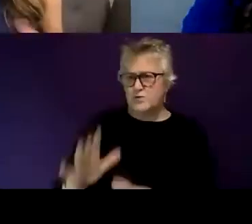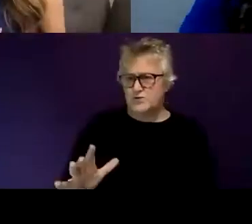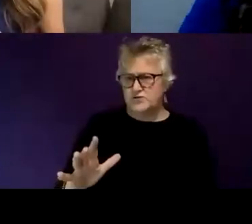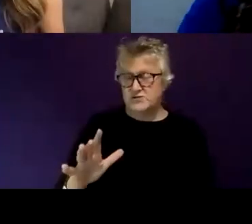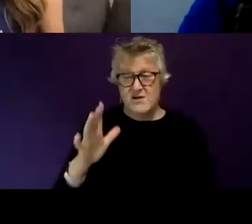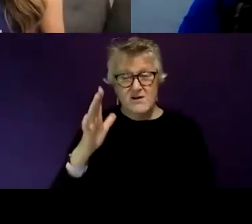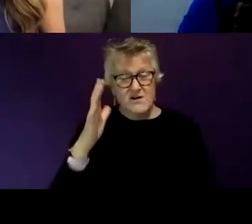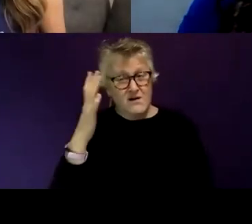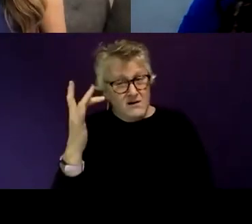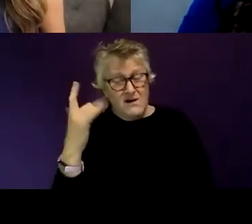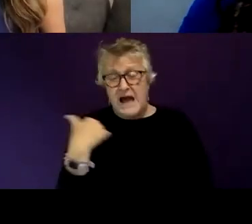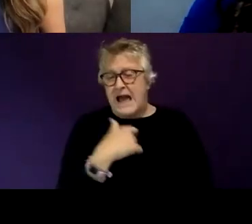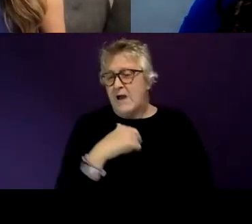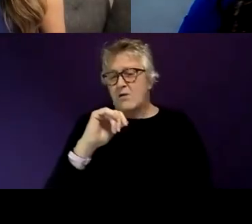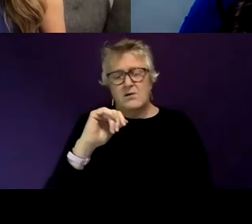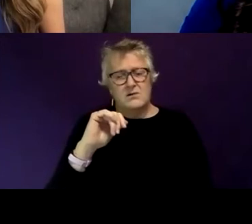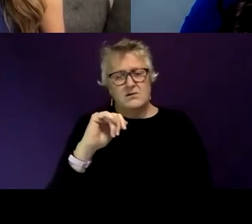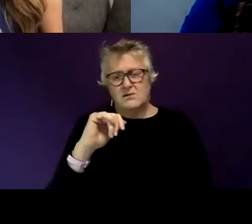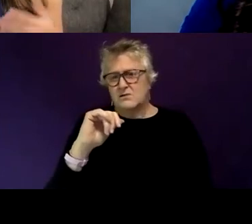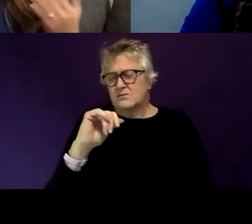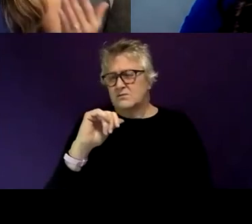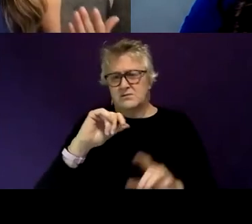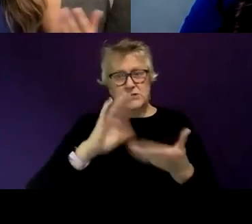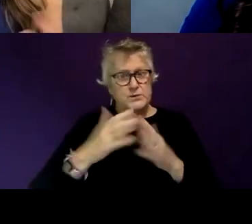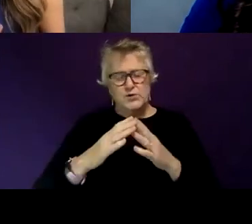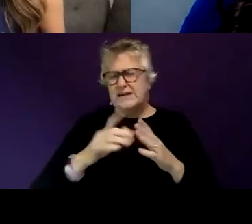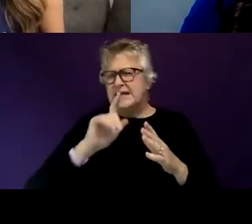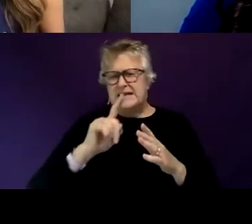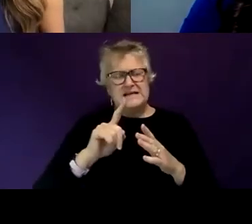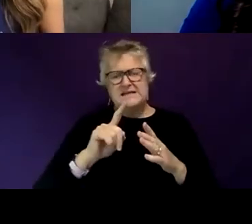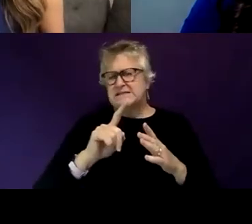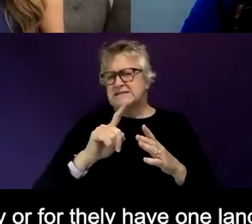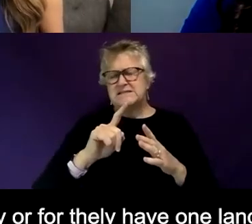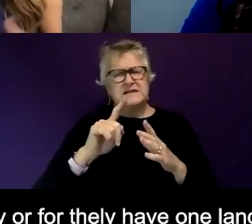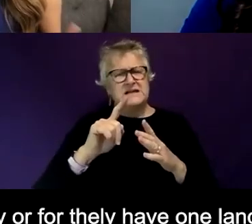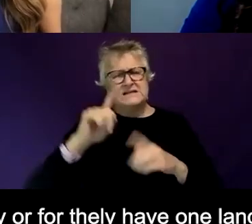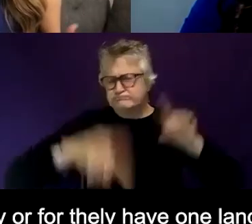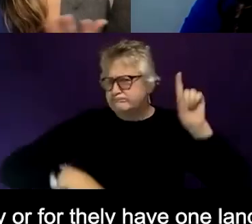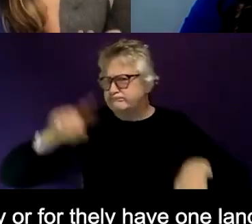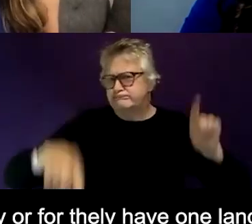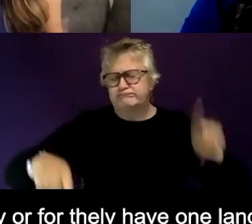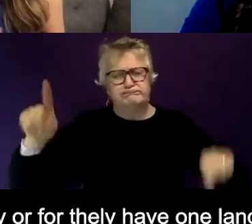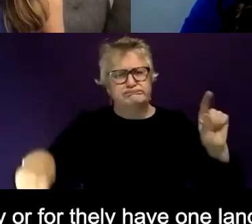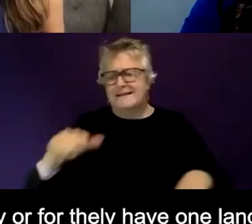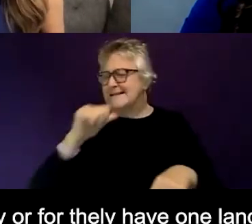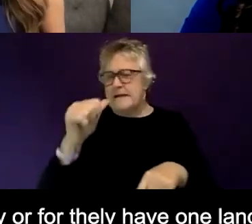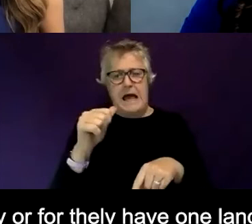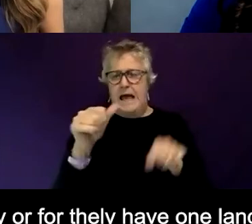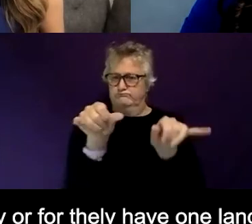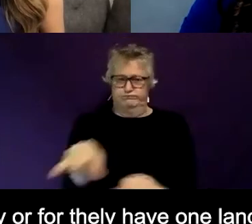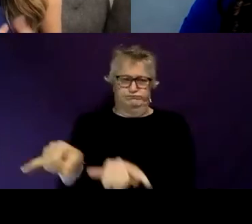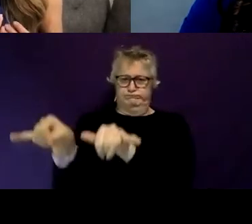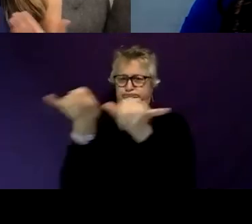diverse. We are not monolithic, and we have so many languages. We don't, unfortunately or fortunately, have just